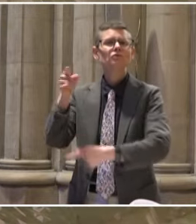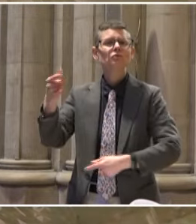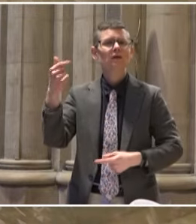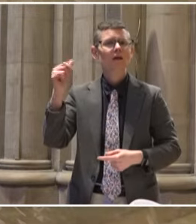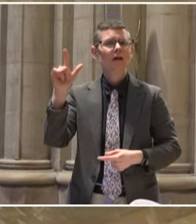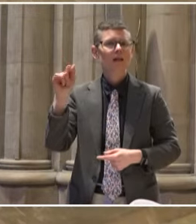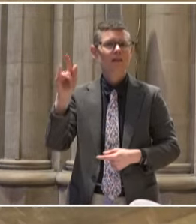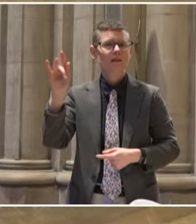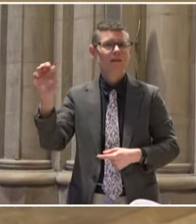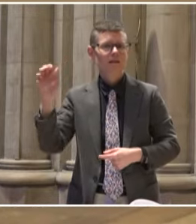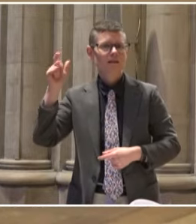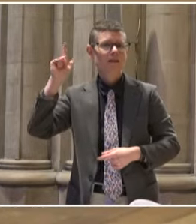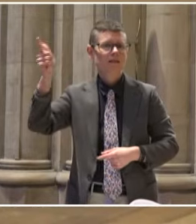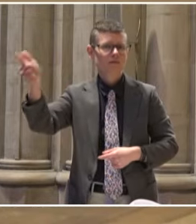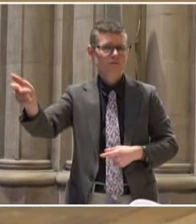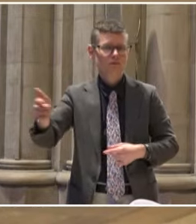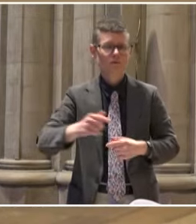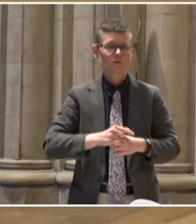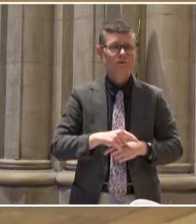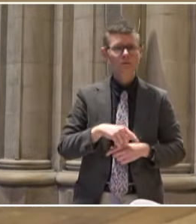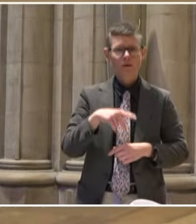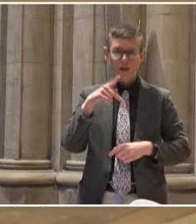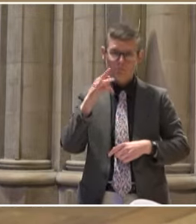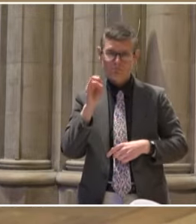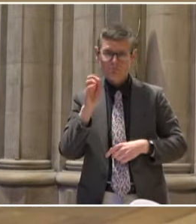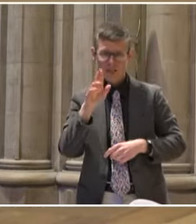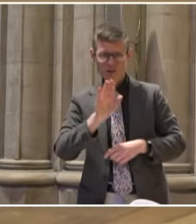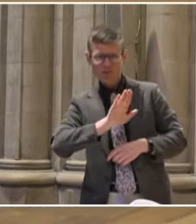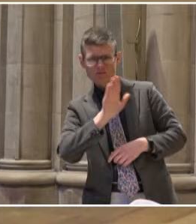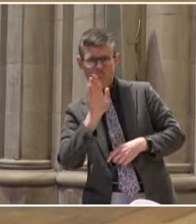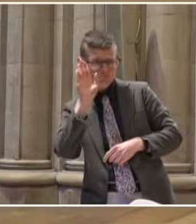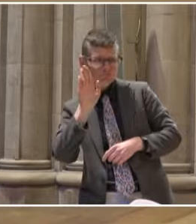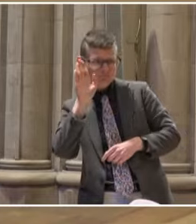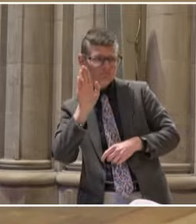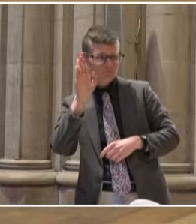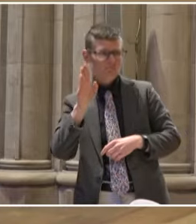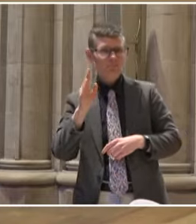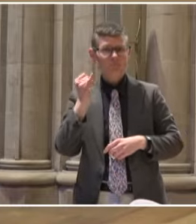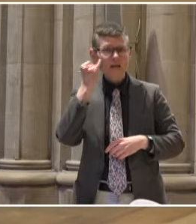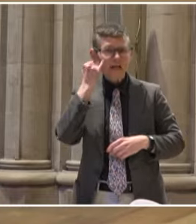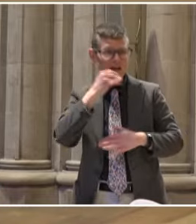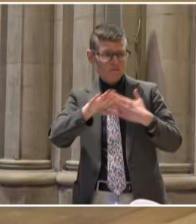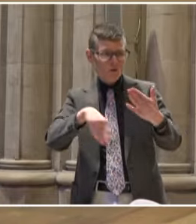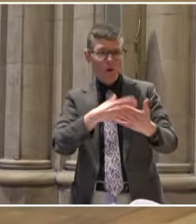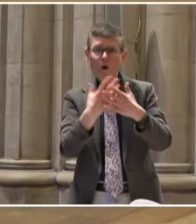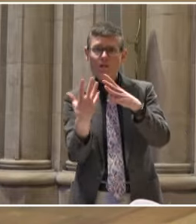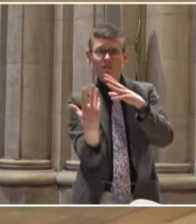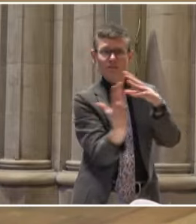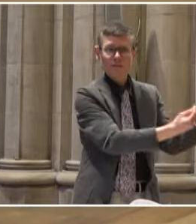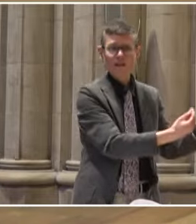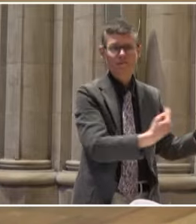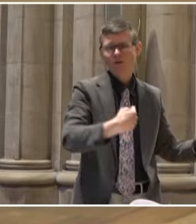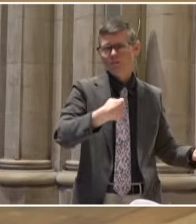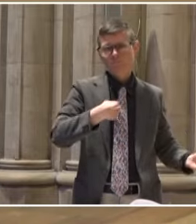Peter said to him, Even though all become deserters, I will